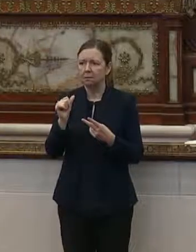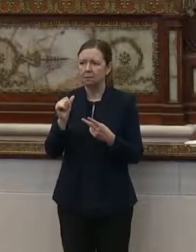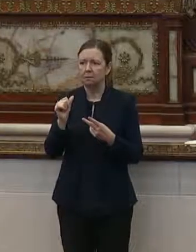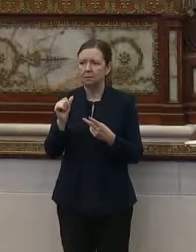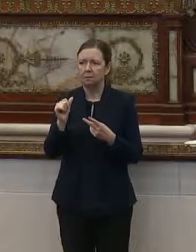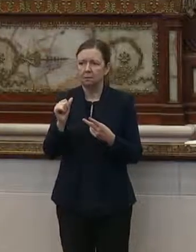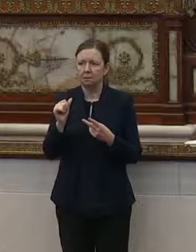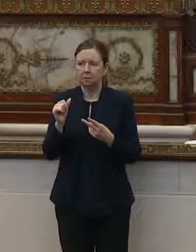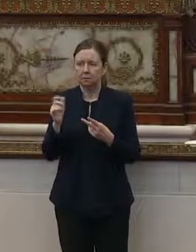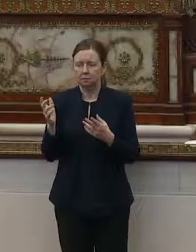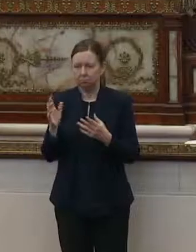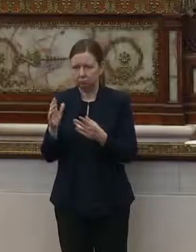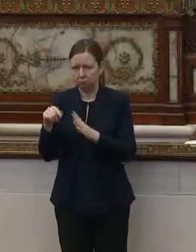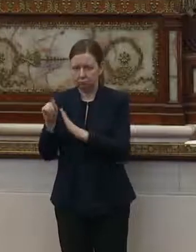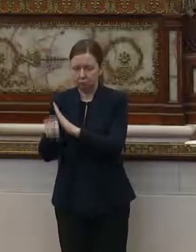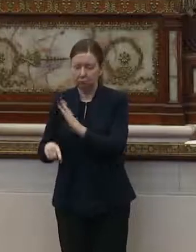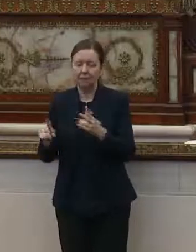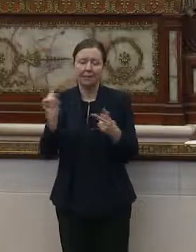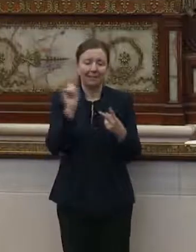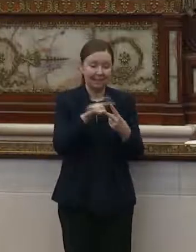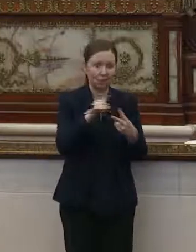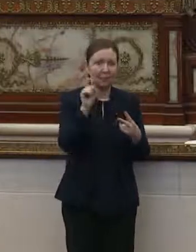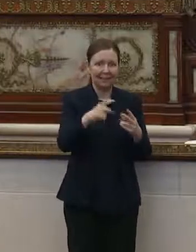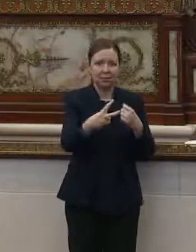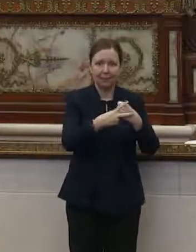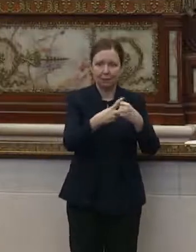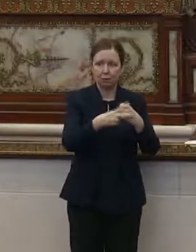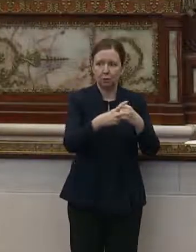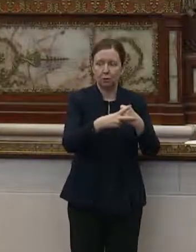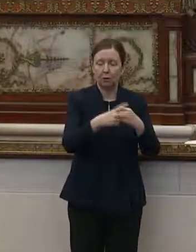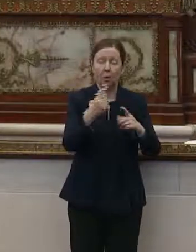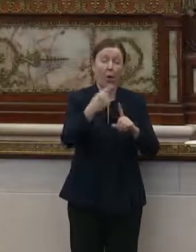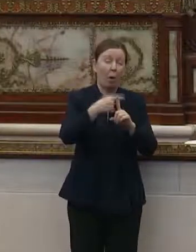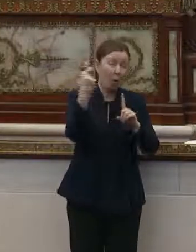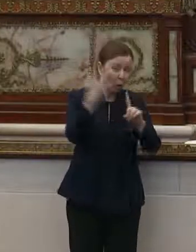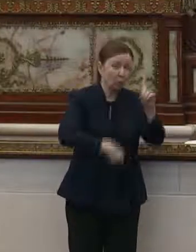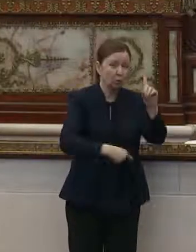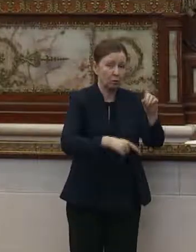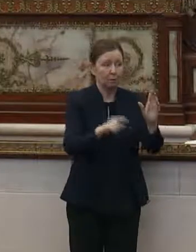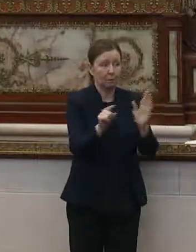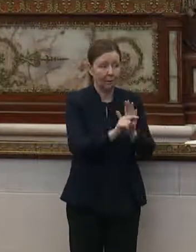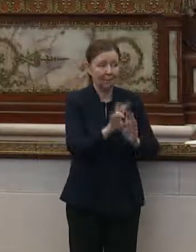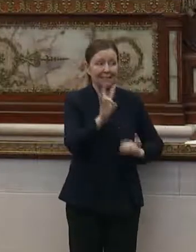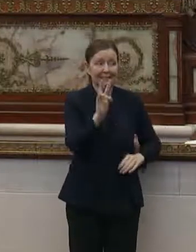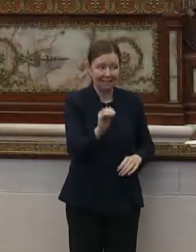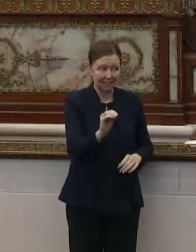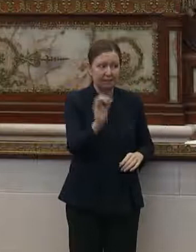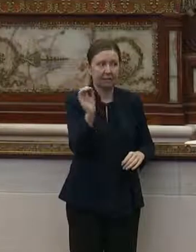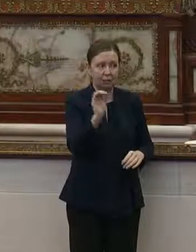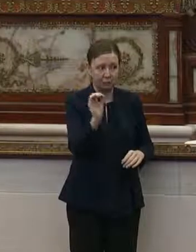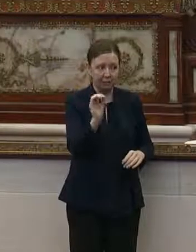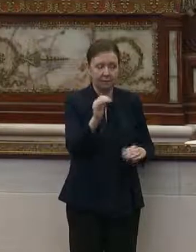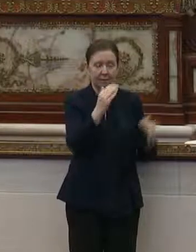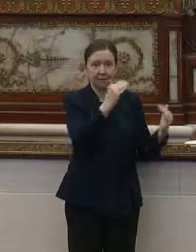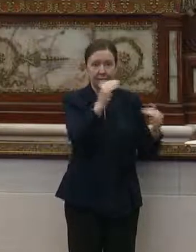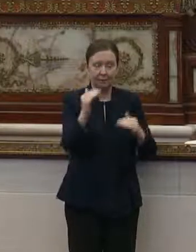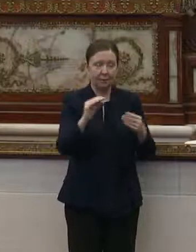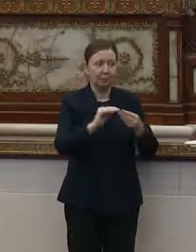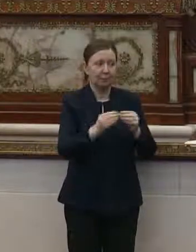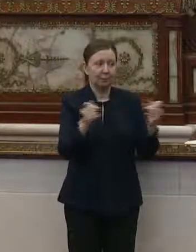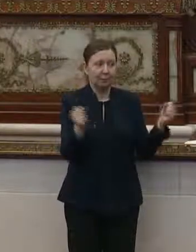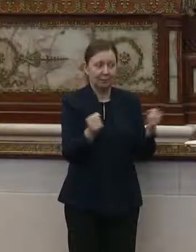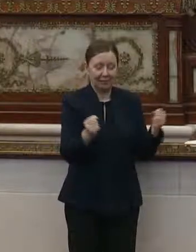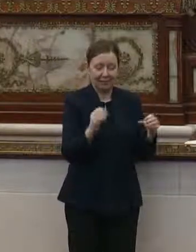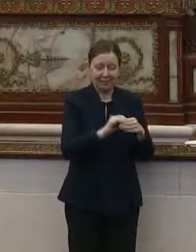let's say. The one made by Pfizer needs to be stored ultra cold, minus 70 degrees. There's a very limited number of freezers in the entire